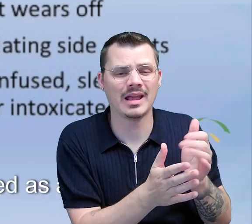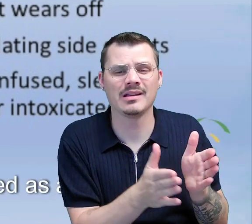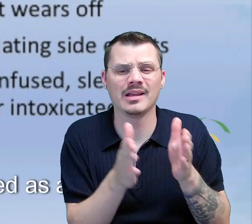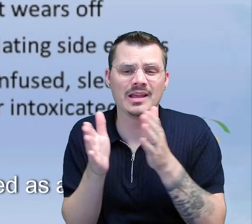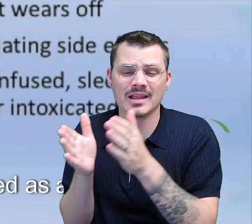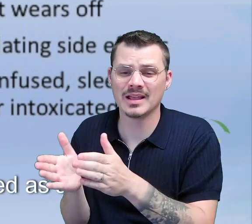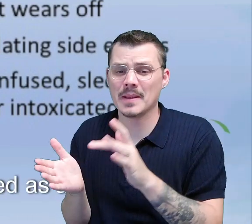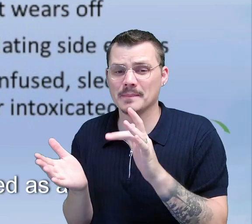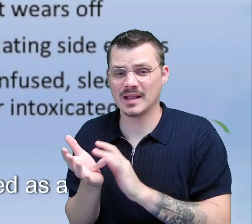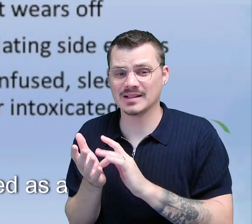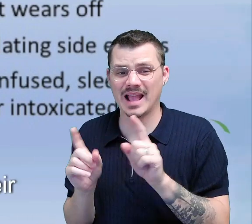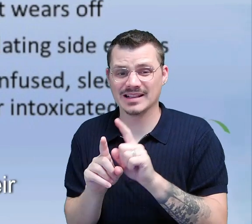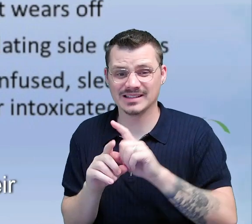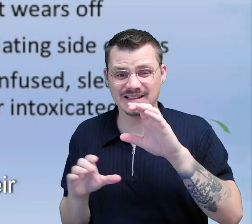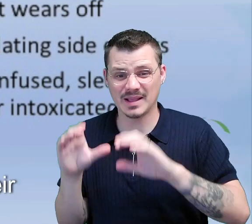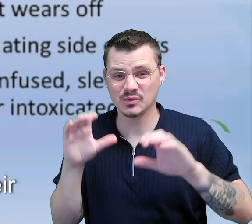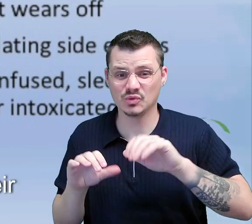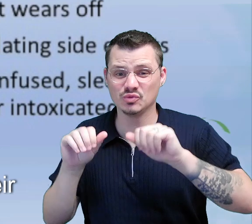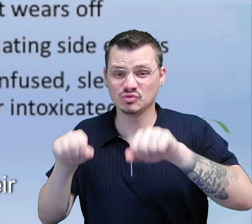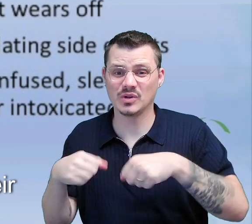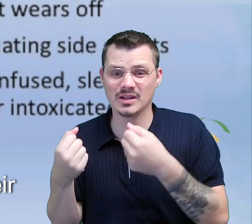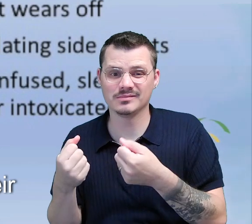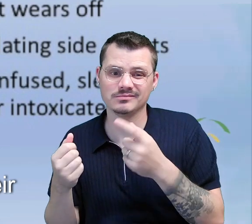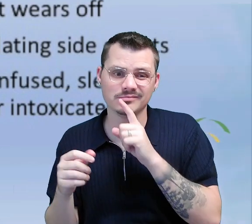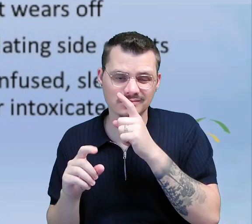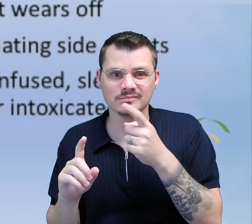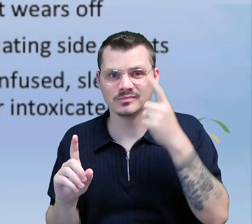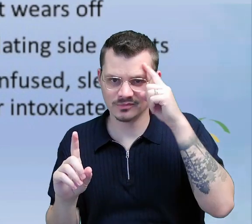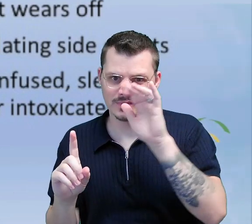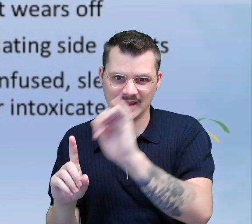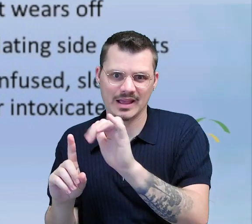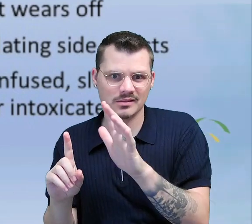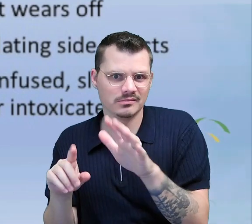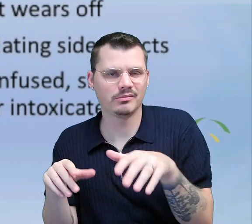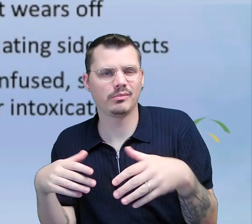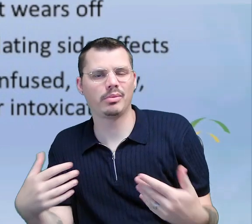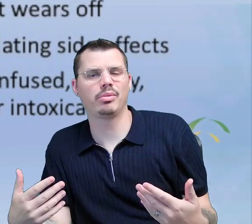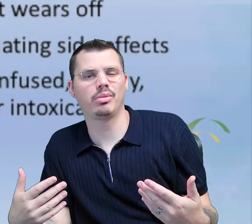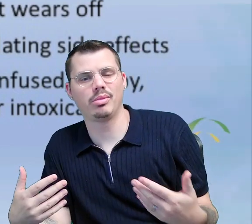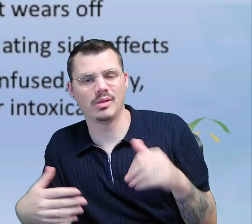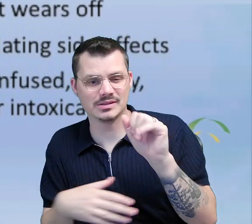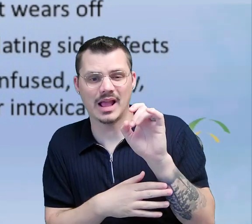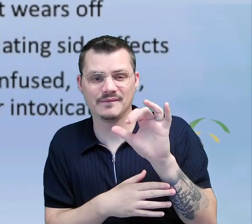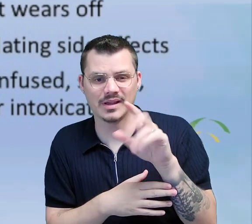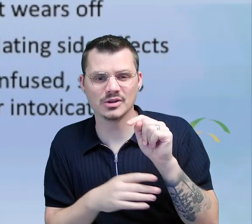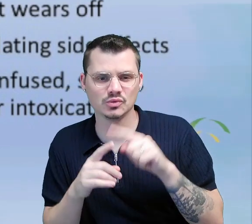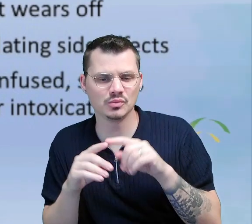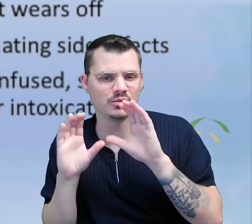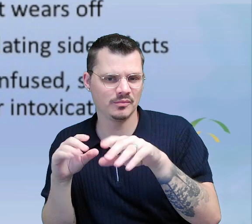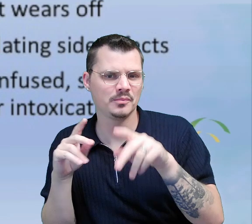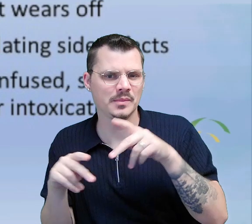when medicines are being used as a chemical restraint, basically for their sedating side effects, for their ability